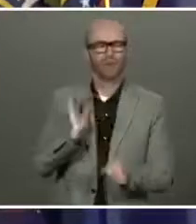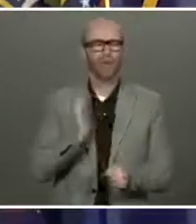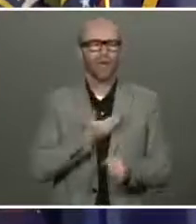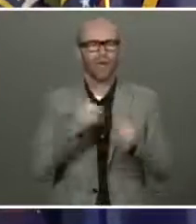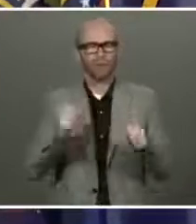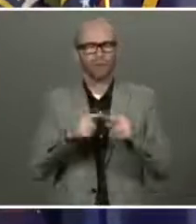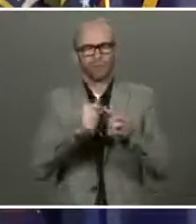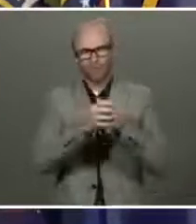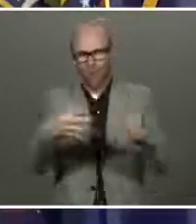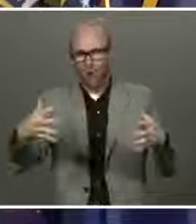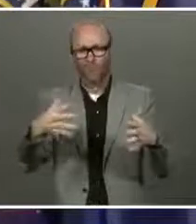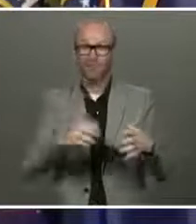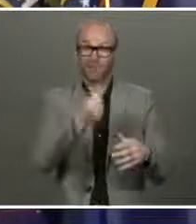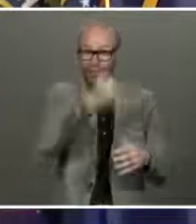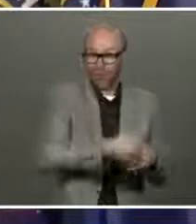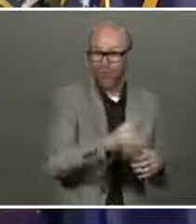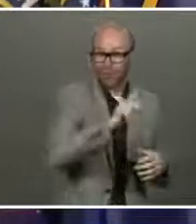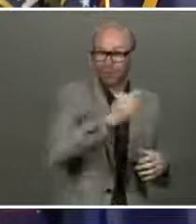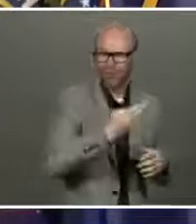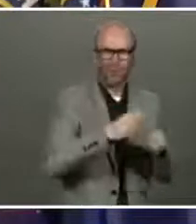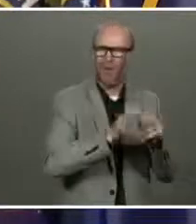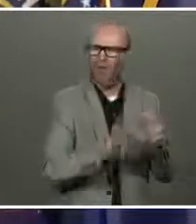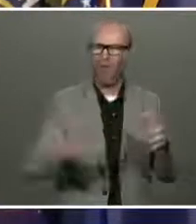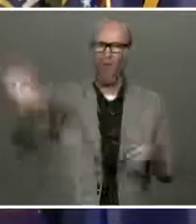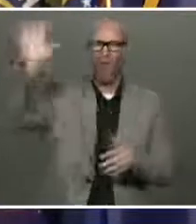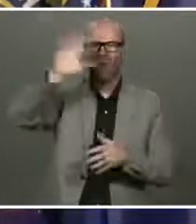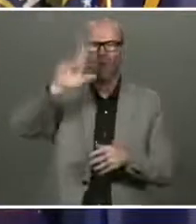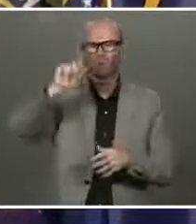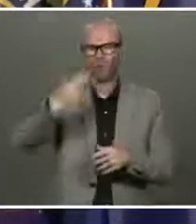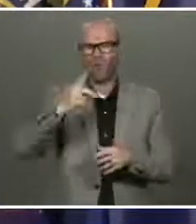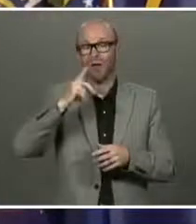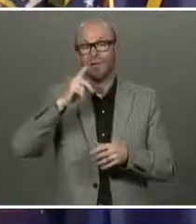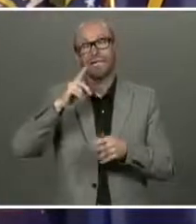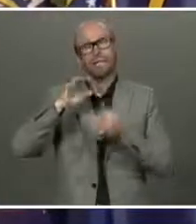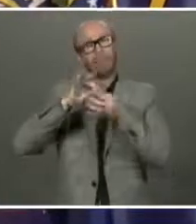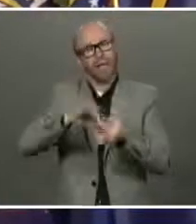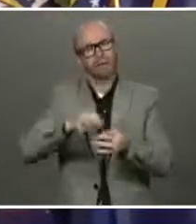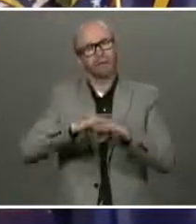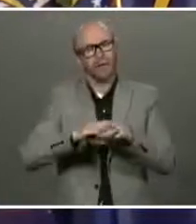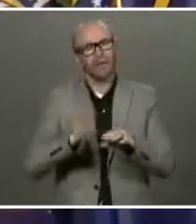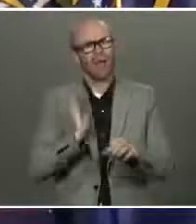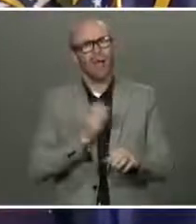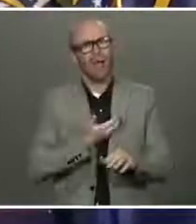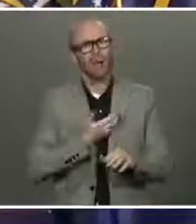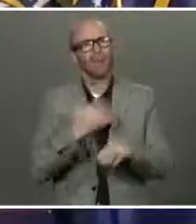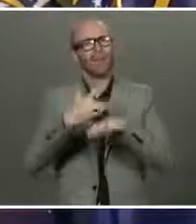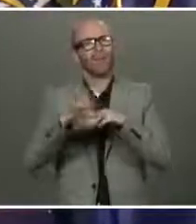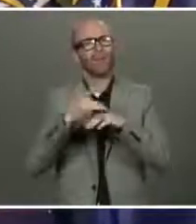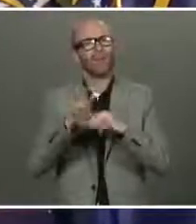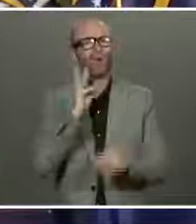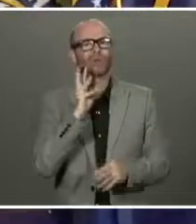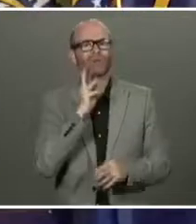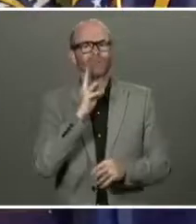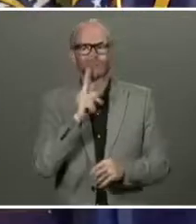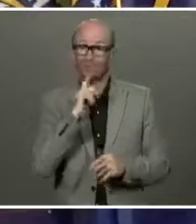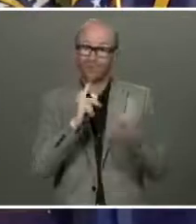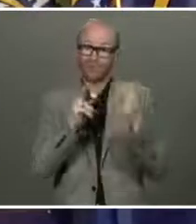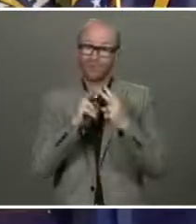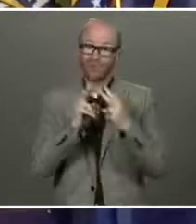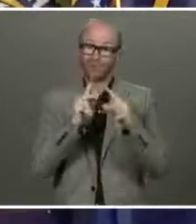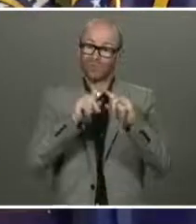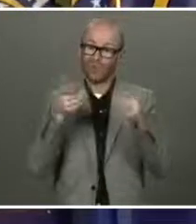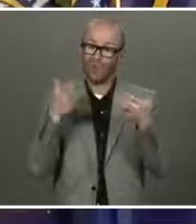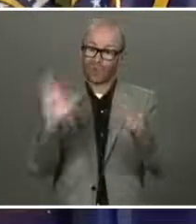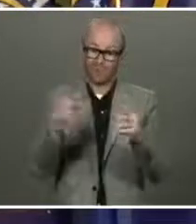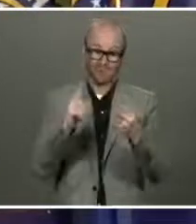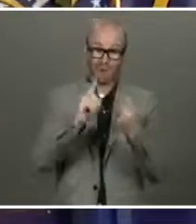in not just in southern Utah, but throughout Utah, will be strictly dependent on our ability to make sure that we have enough water available. There's two ways we can do that, right? One way is